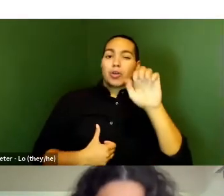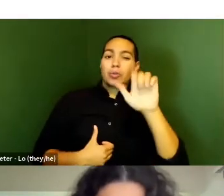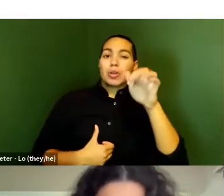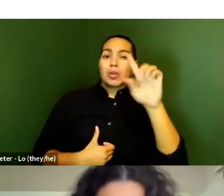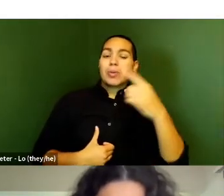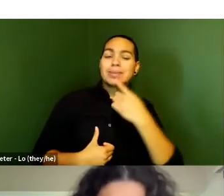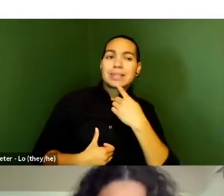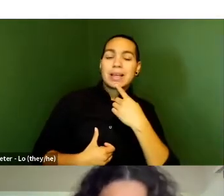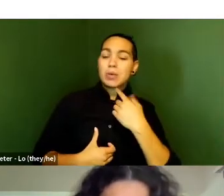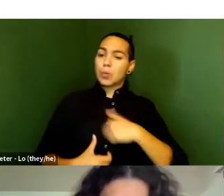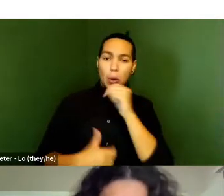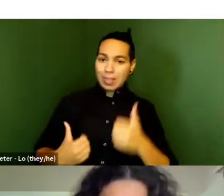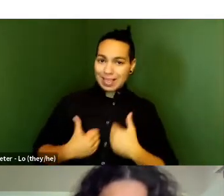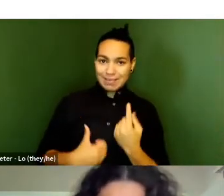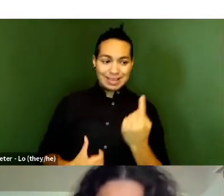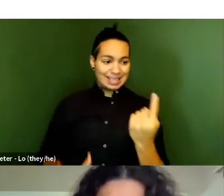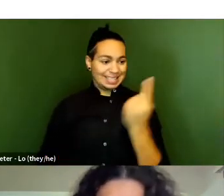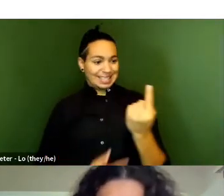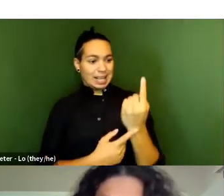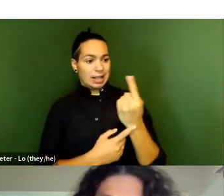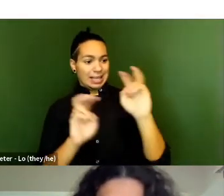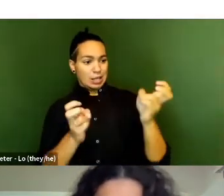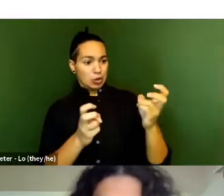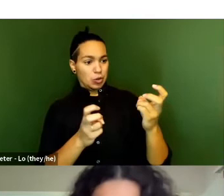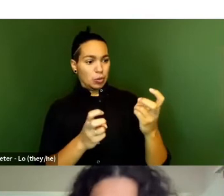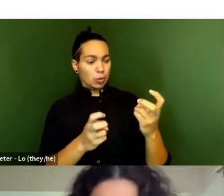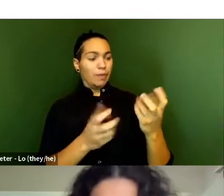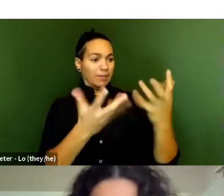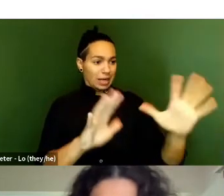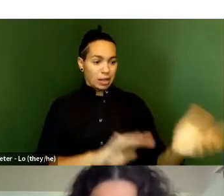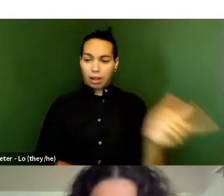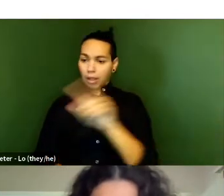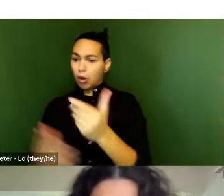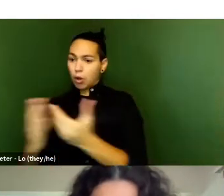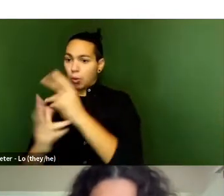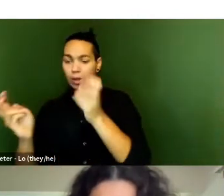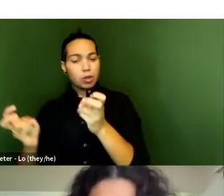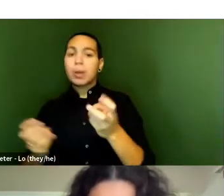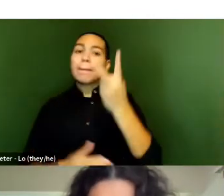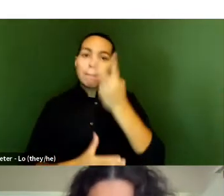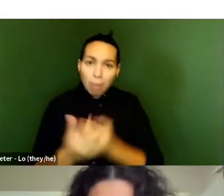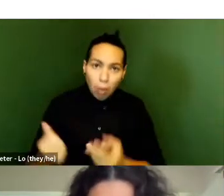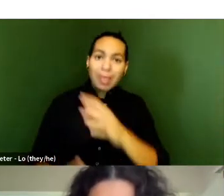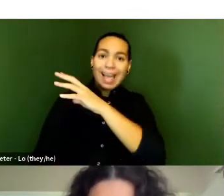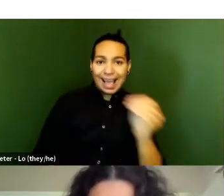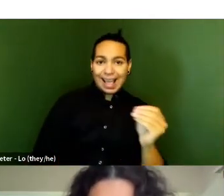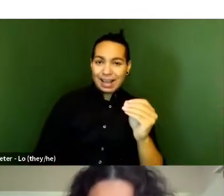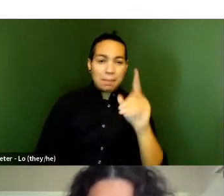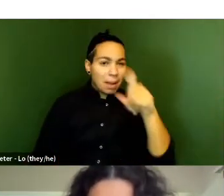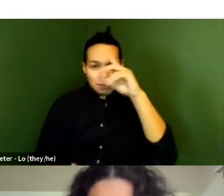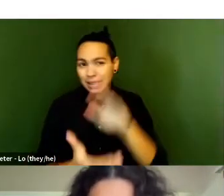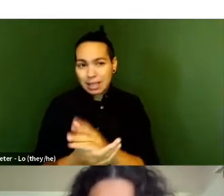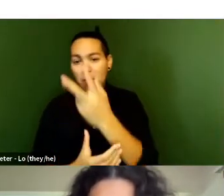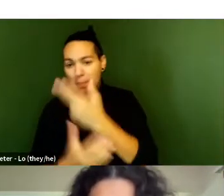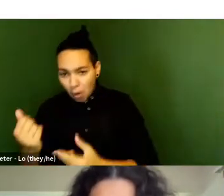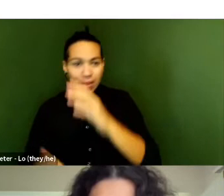issue lives. Like, I think we have to lean into the both and when it comes to anti-Blackness by people of the global